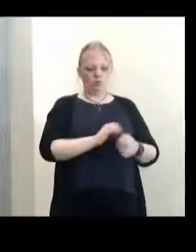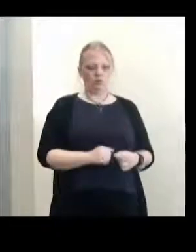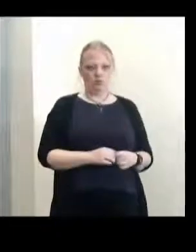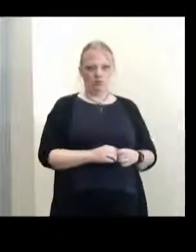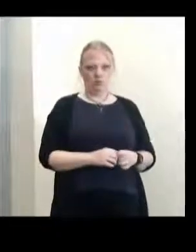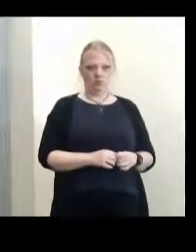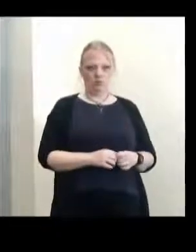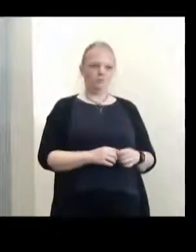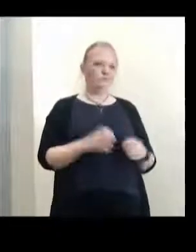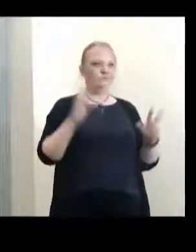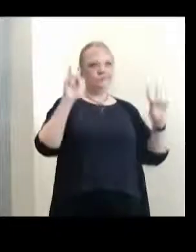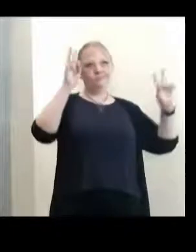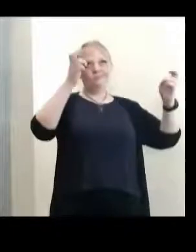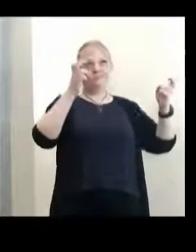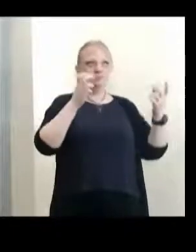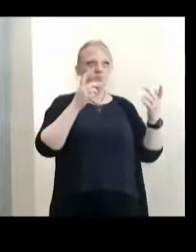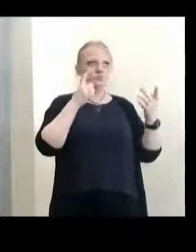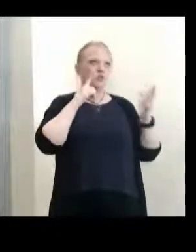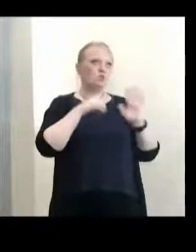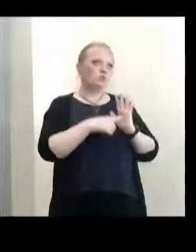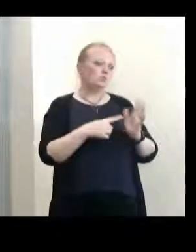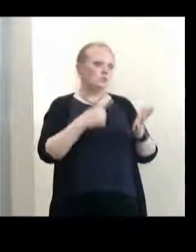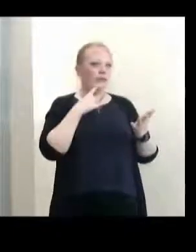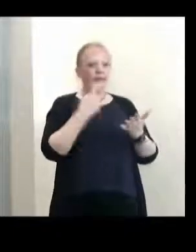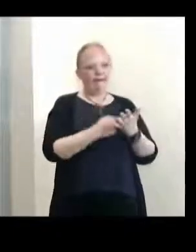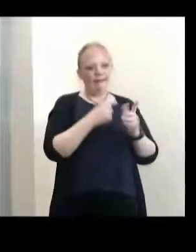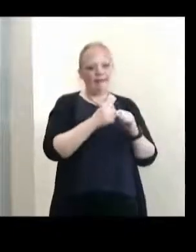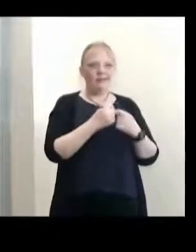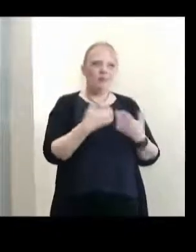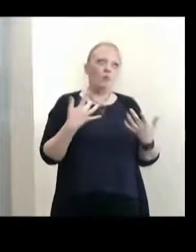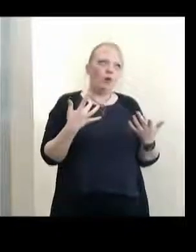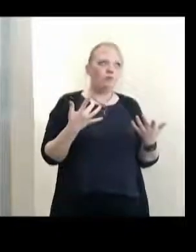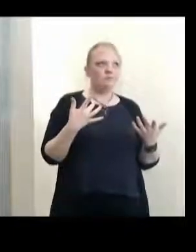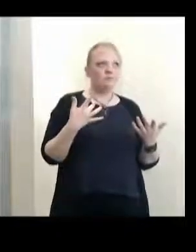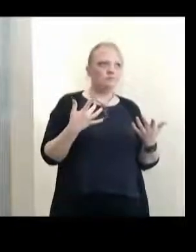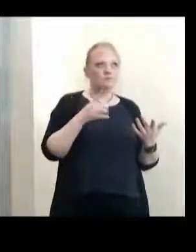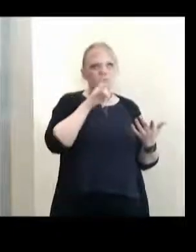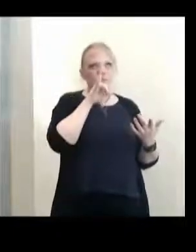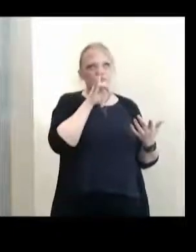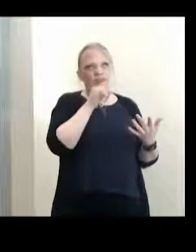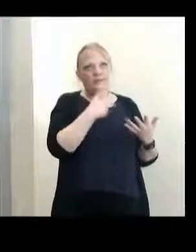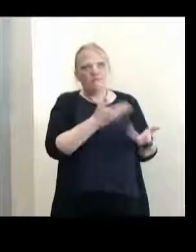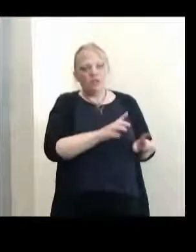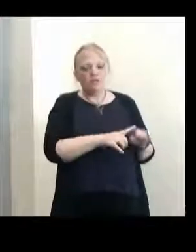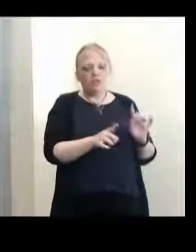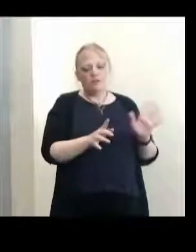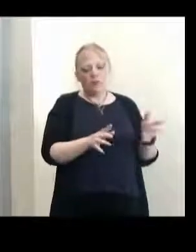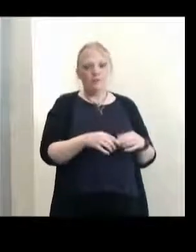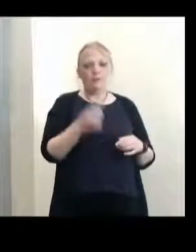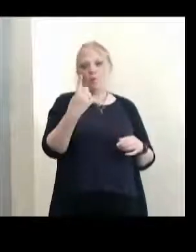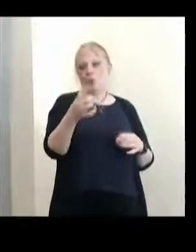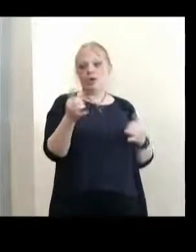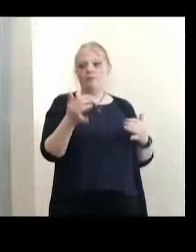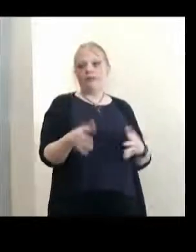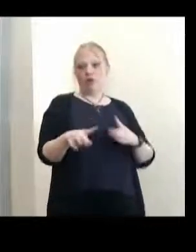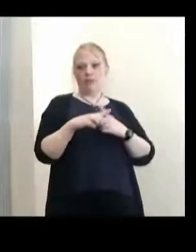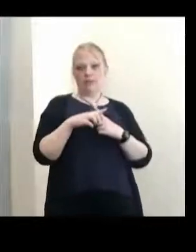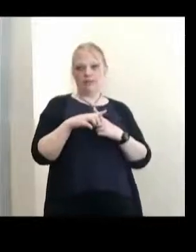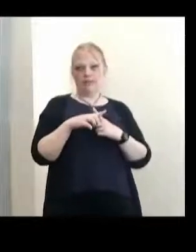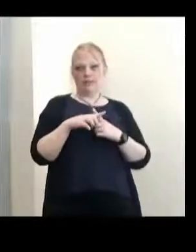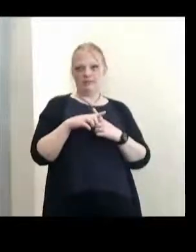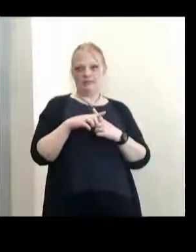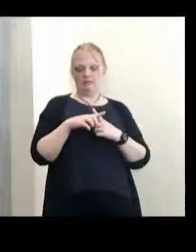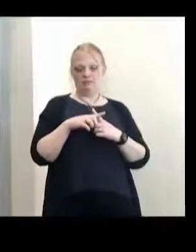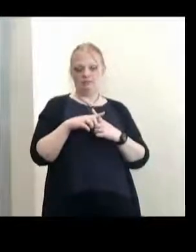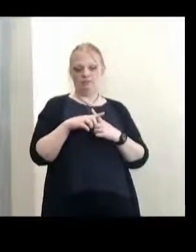a hockey team, which is pretty much over with, except for club hockey, and you have one player who is positive, and